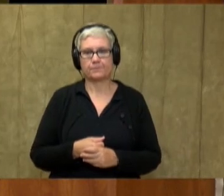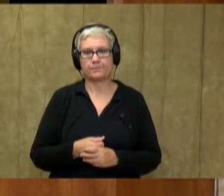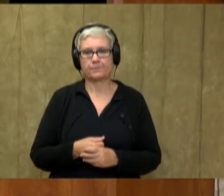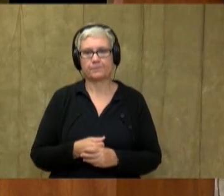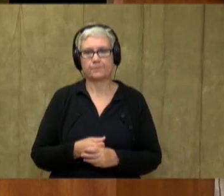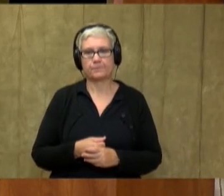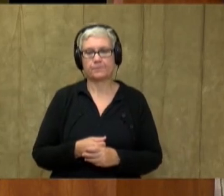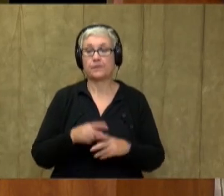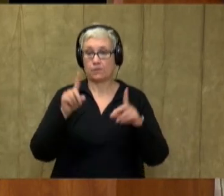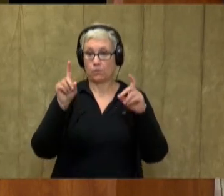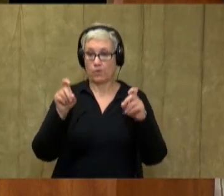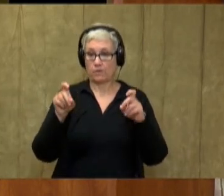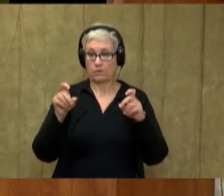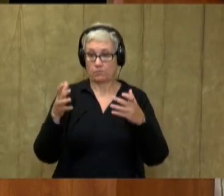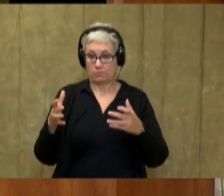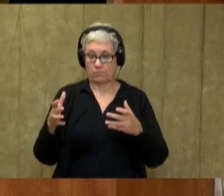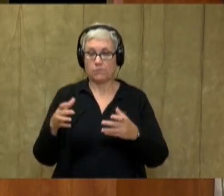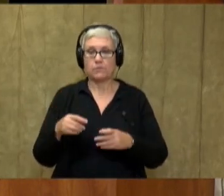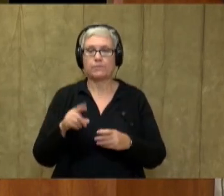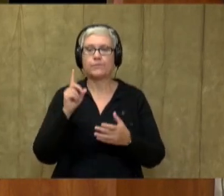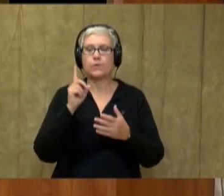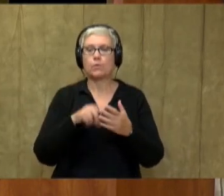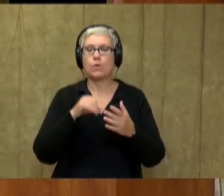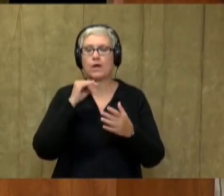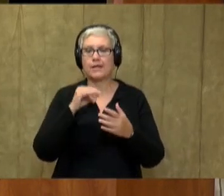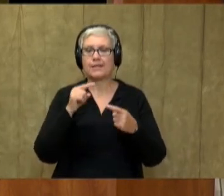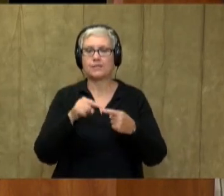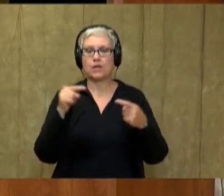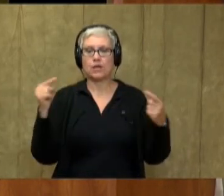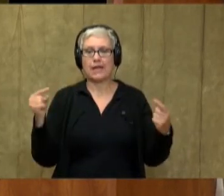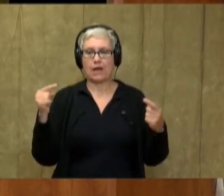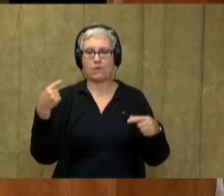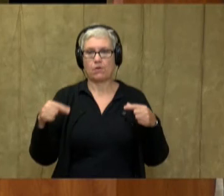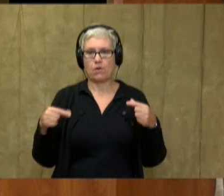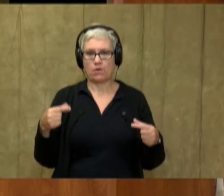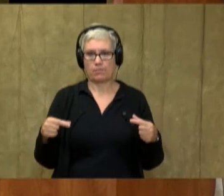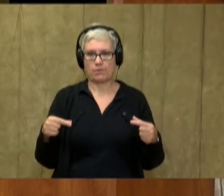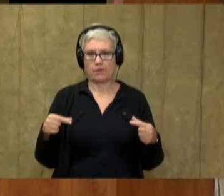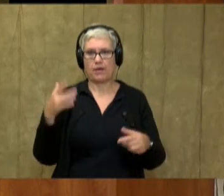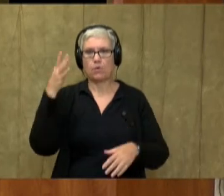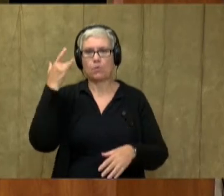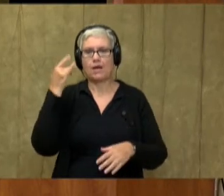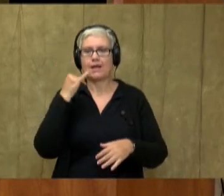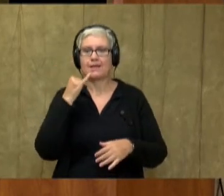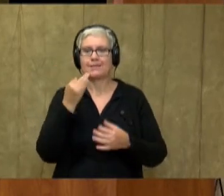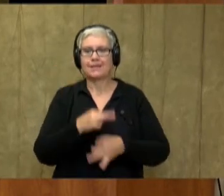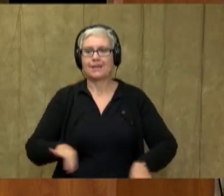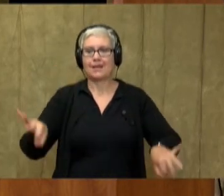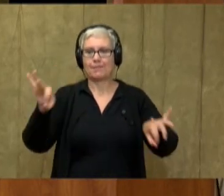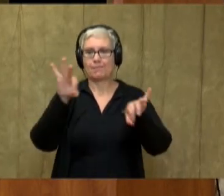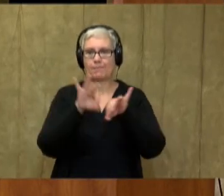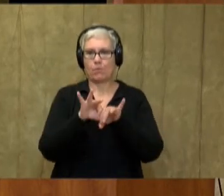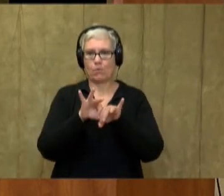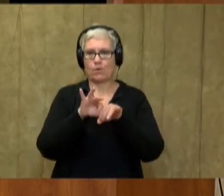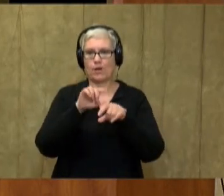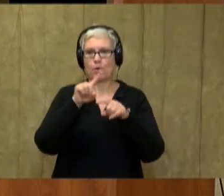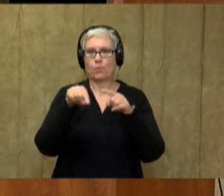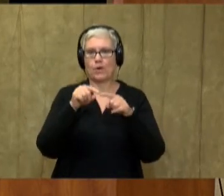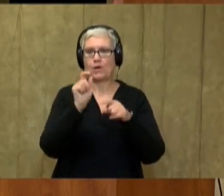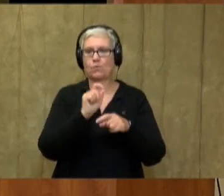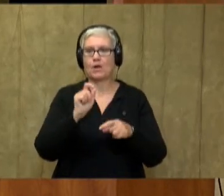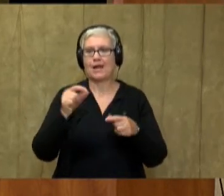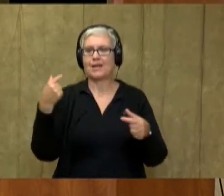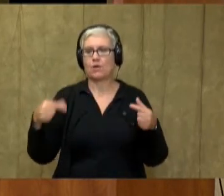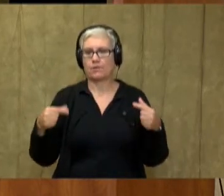question, guys. What is a counter-argument, and why is it important when writing